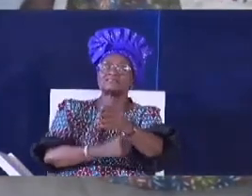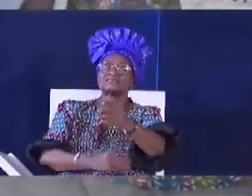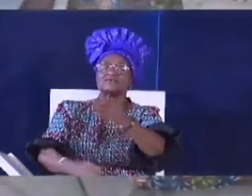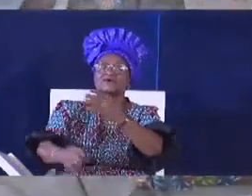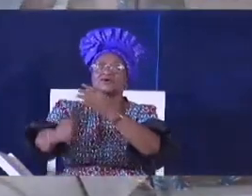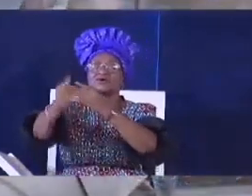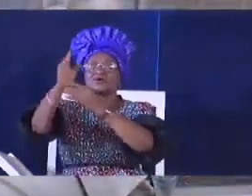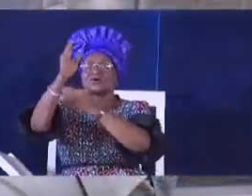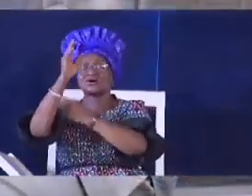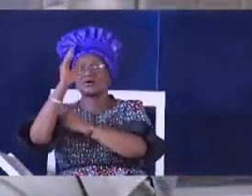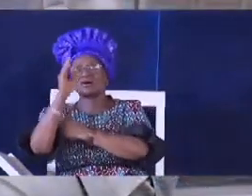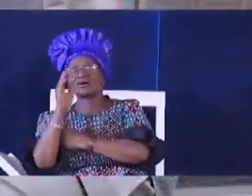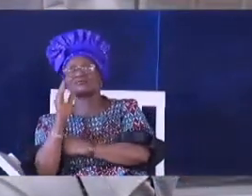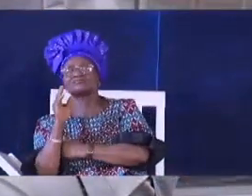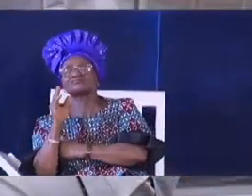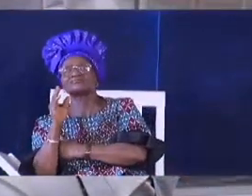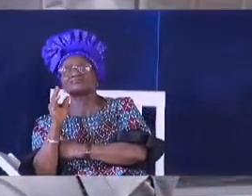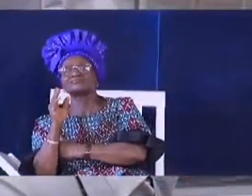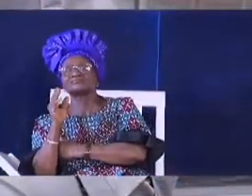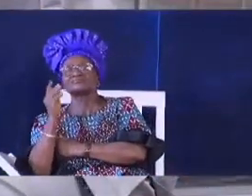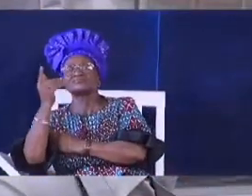mighty